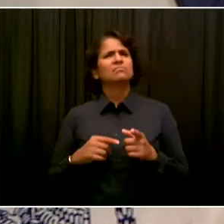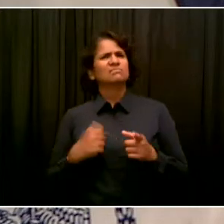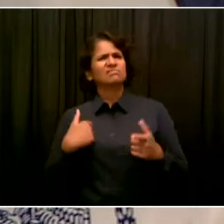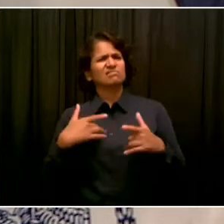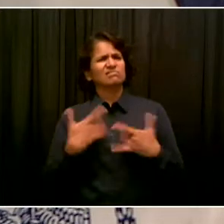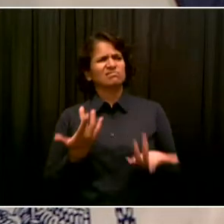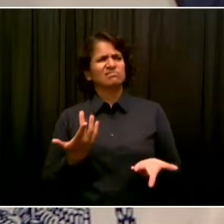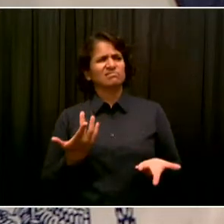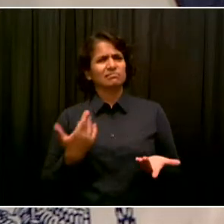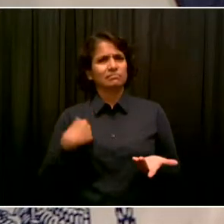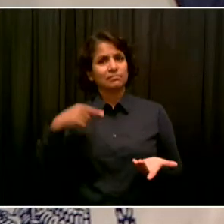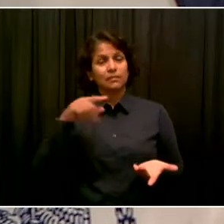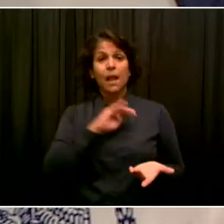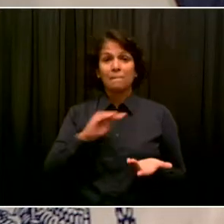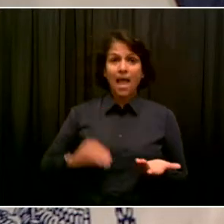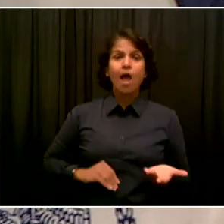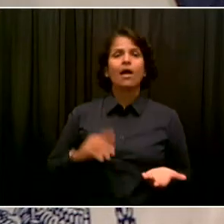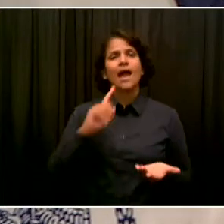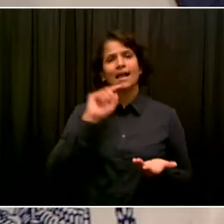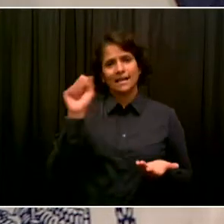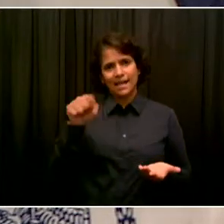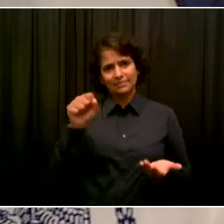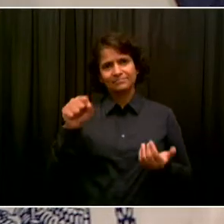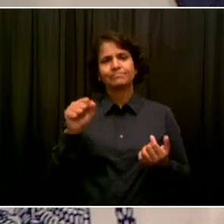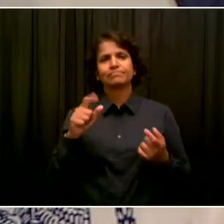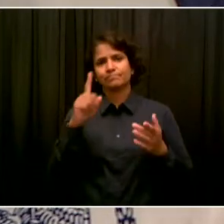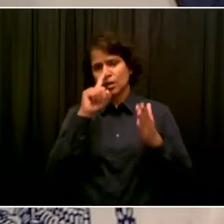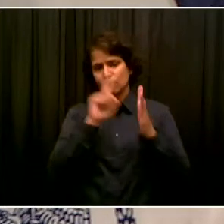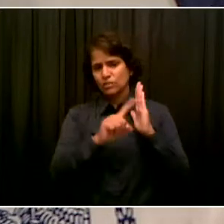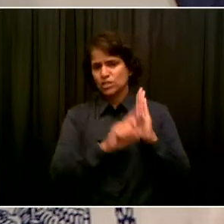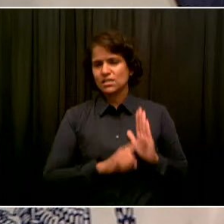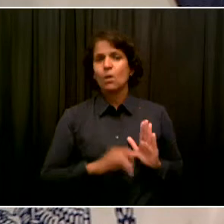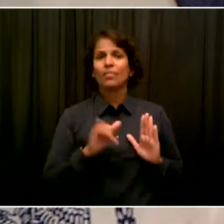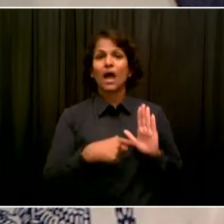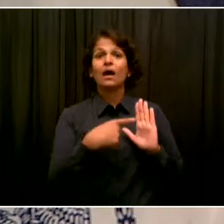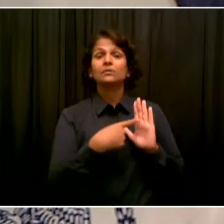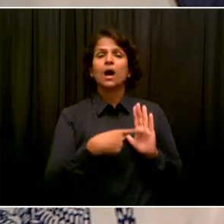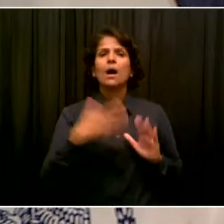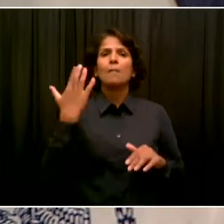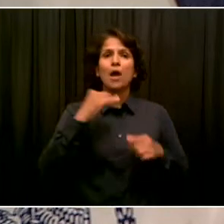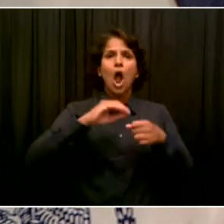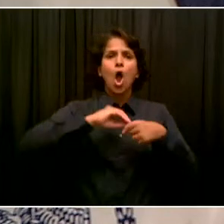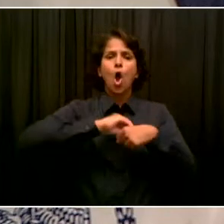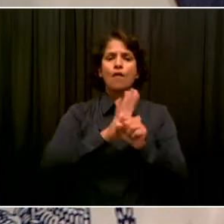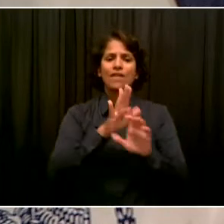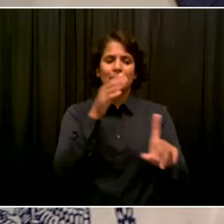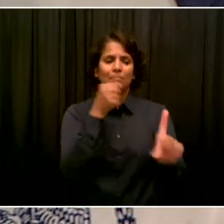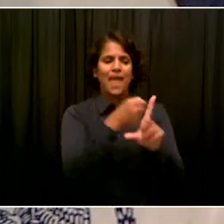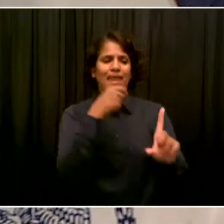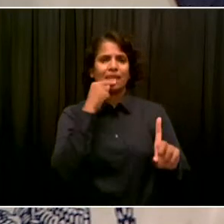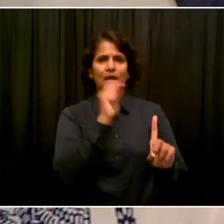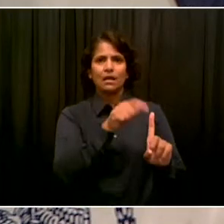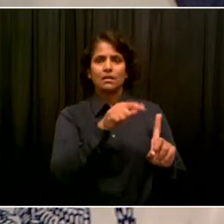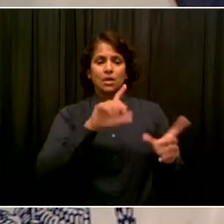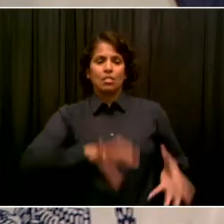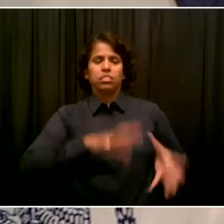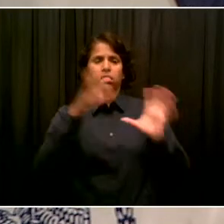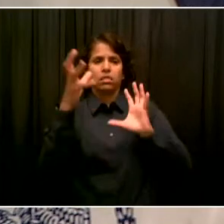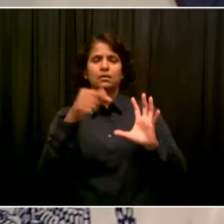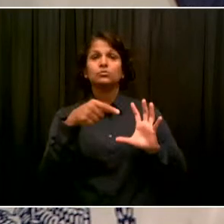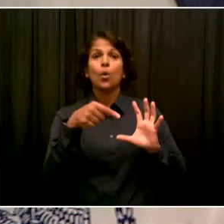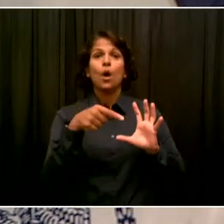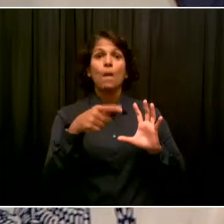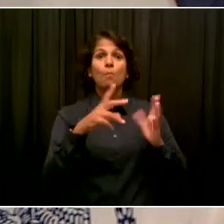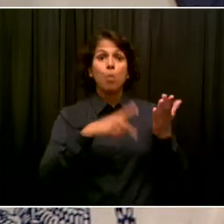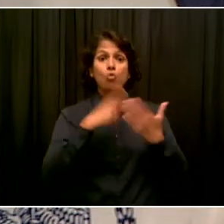much about the disruption caused by COVID. We originally were planning to move aggressively. When